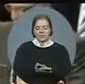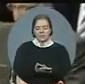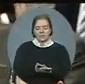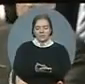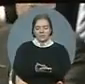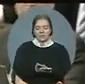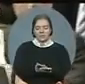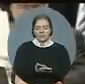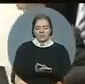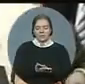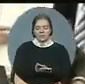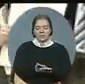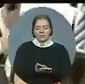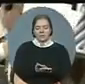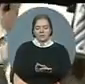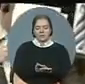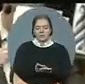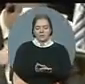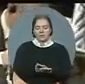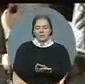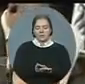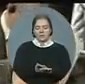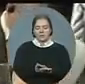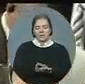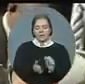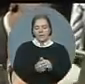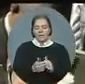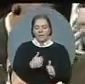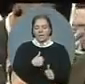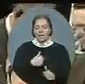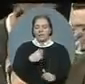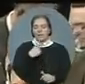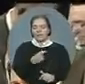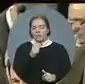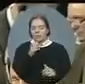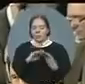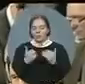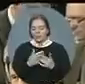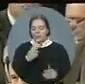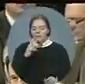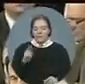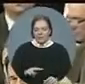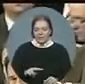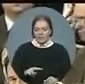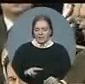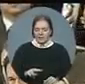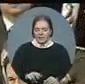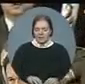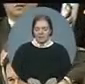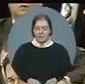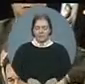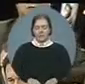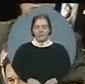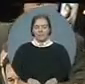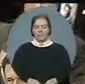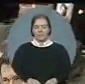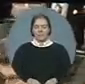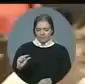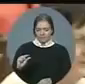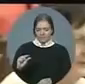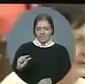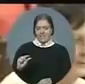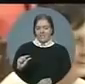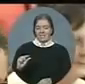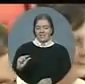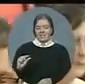contracts that aren't delivered, or clinical interference that never happened. It's nothing. Nothing, nothing. Just like their policies. Just like their leadership.